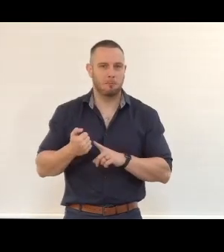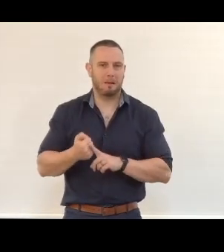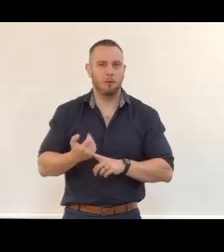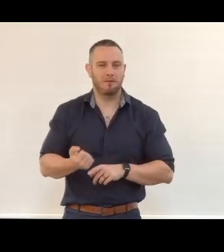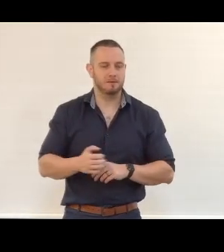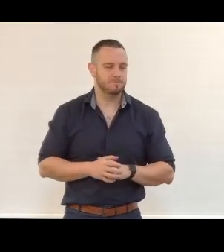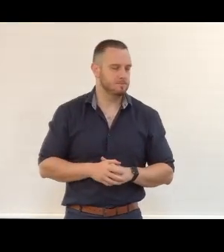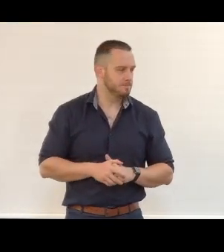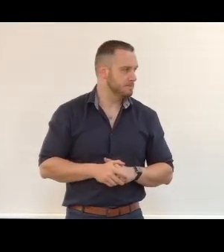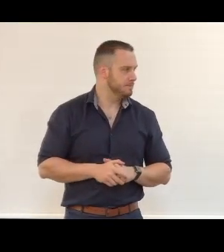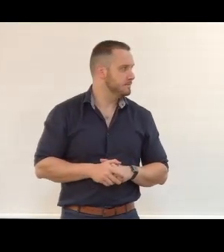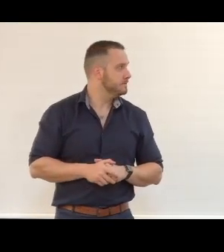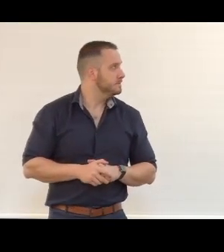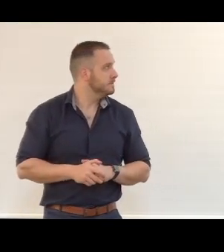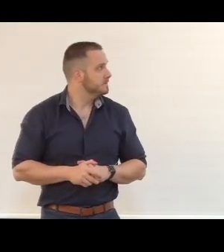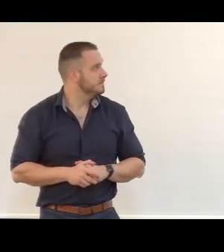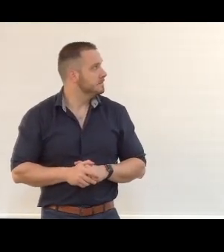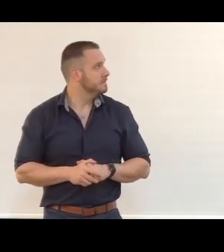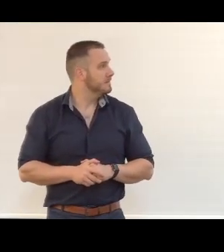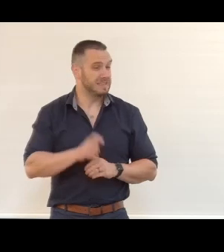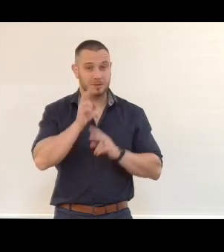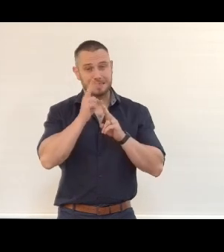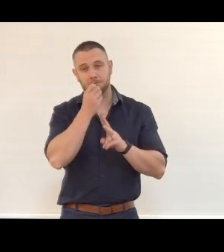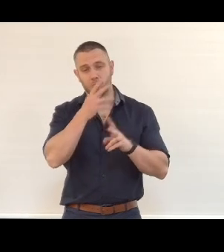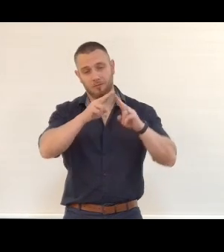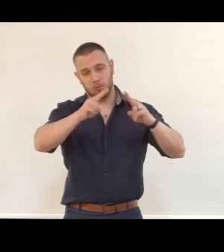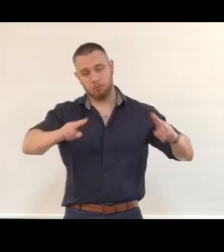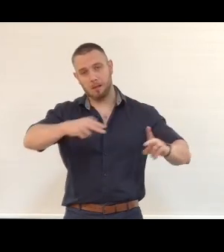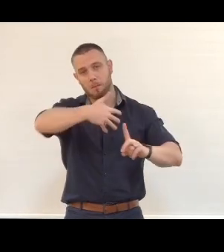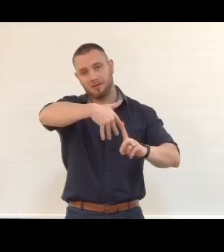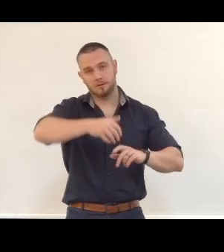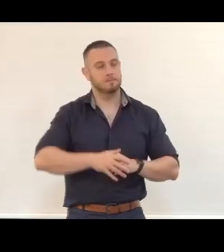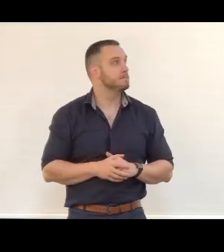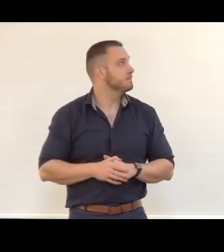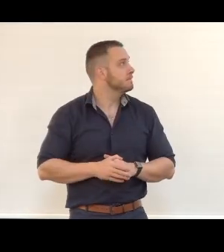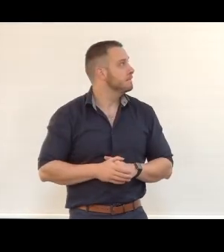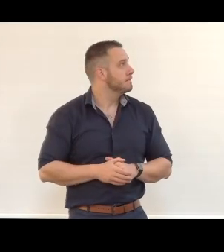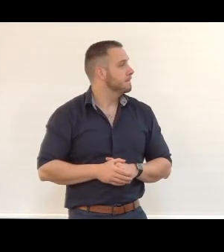on this picture, you see the beautiful Mauna Loa in the background. Mauna Kea, sorry.